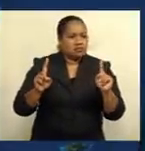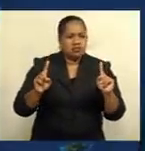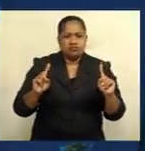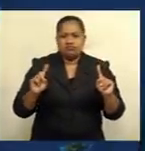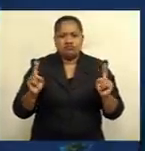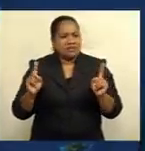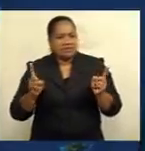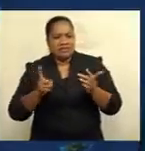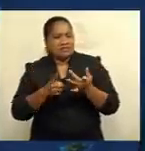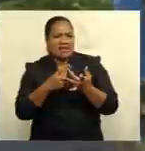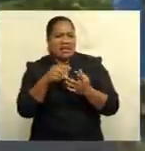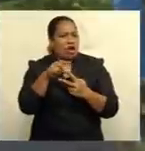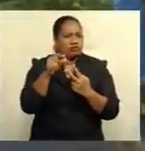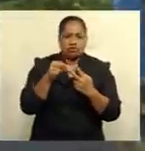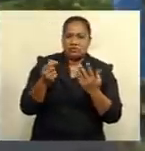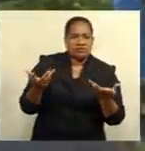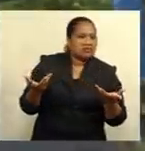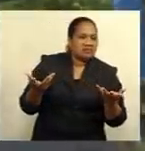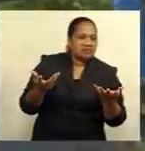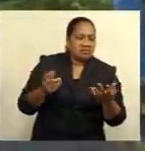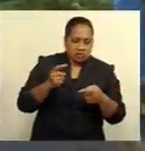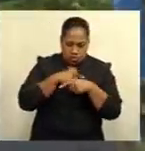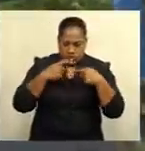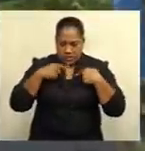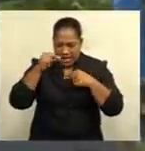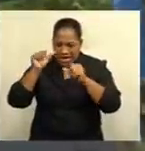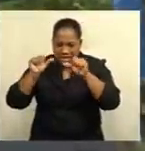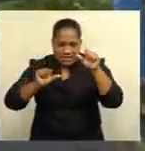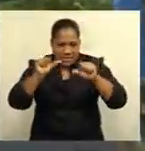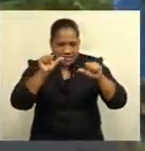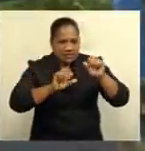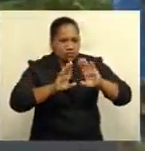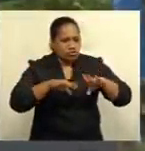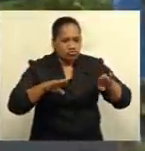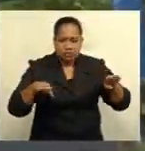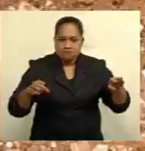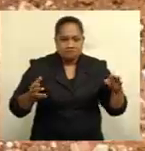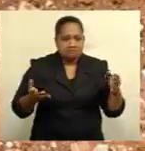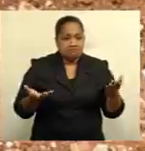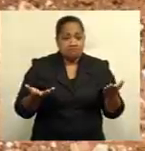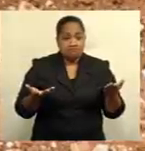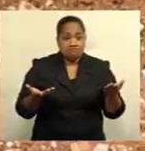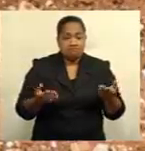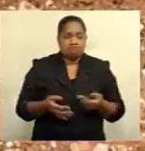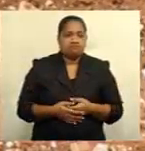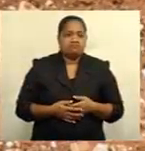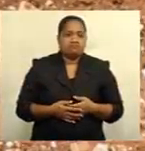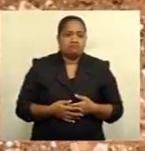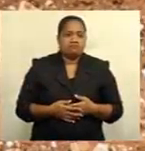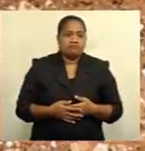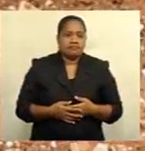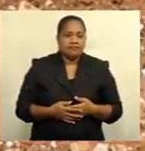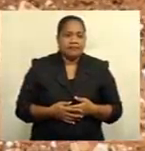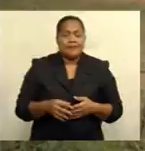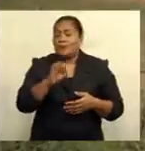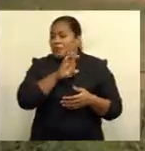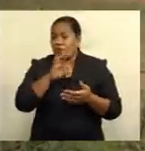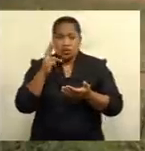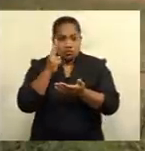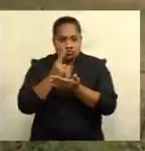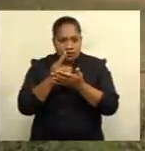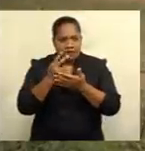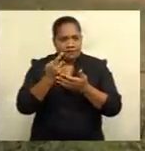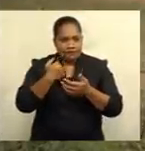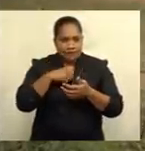options are there to assess the children? Not necessarily that we should be having a